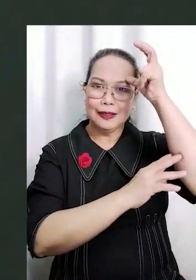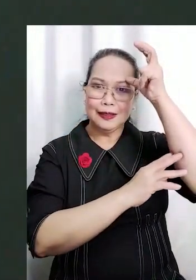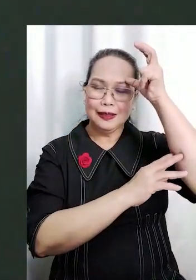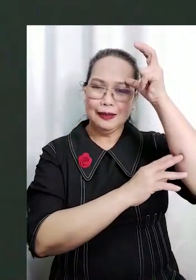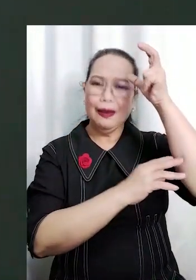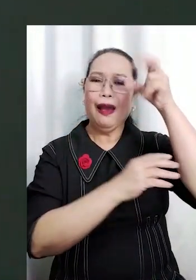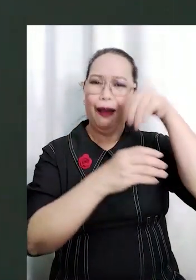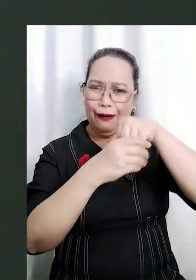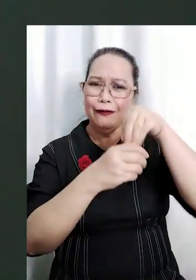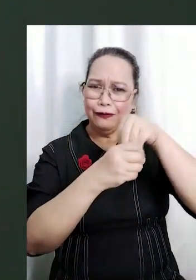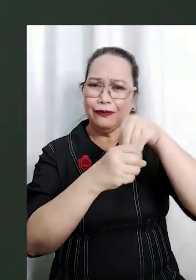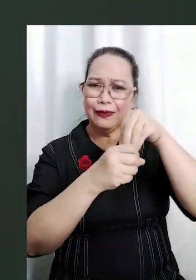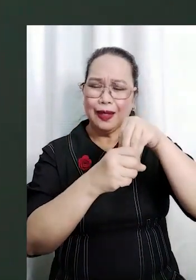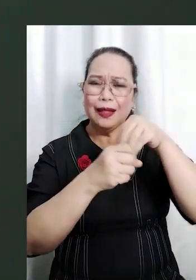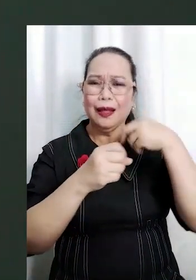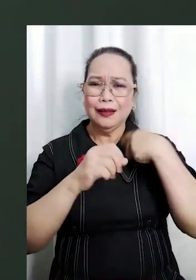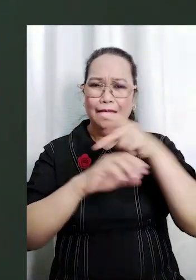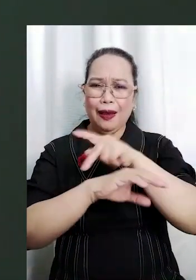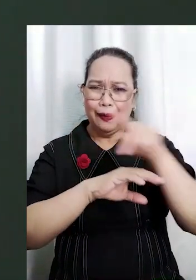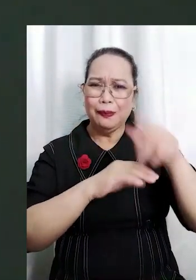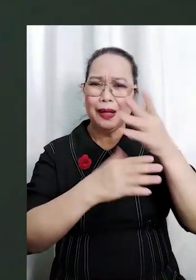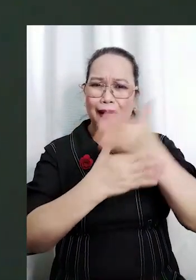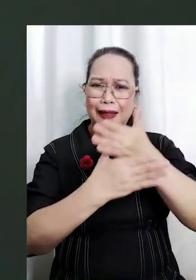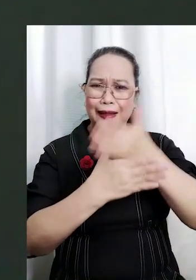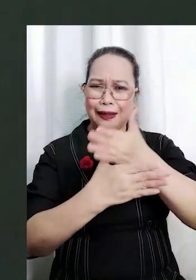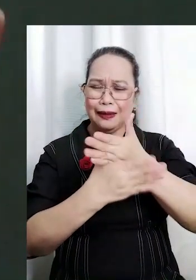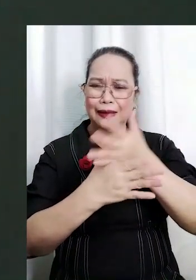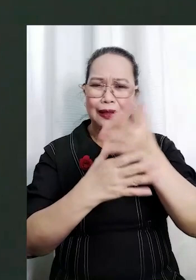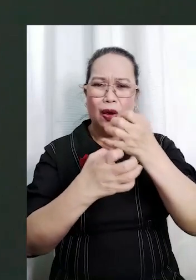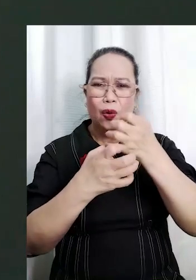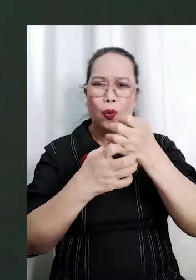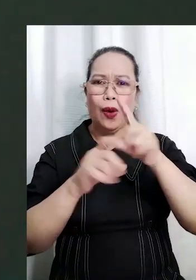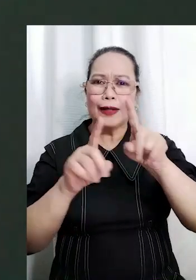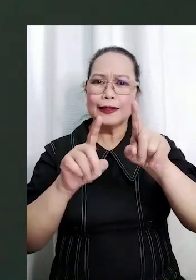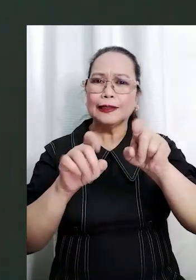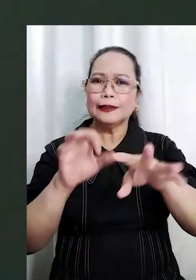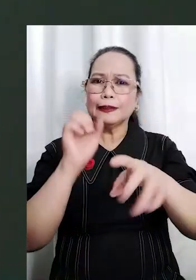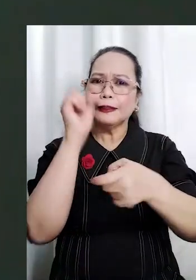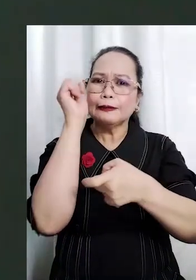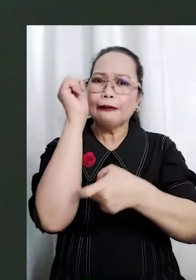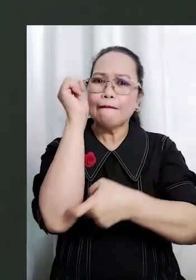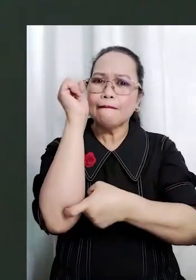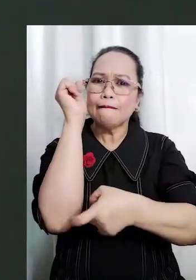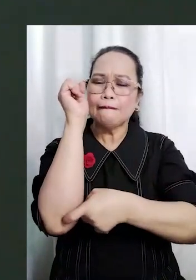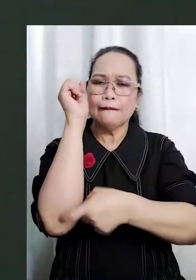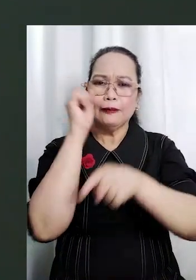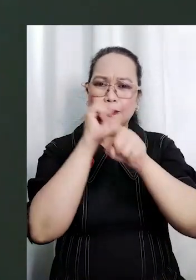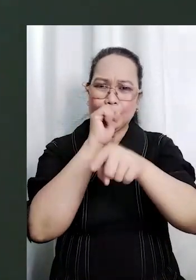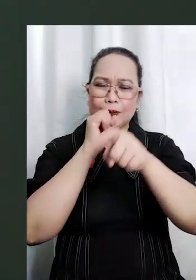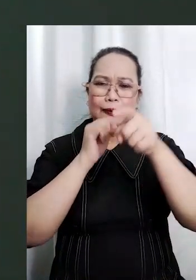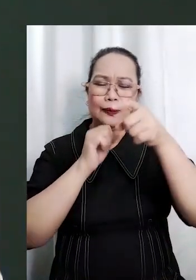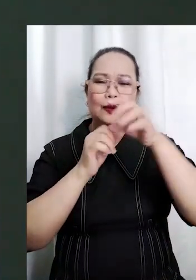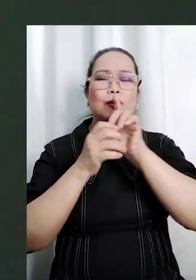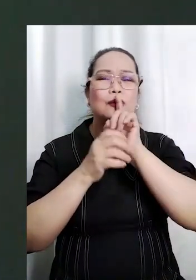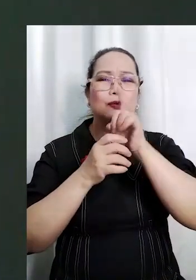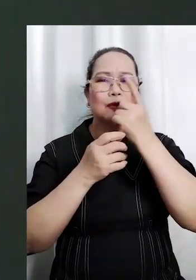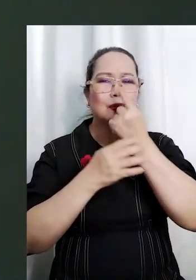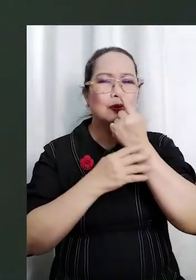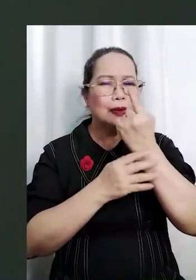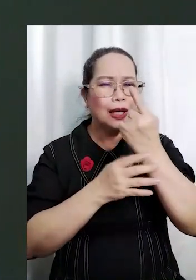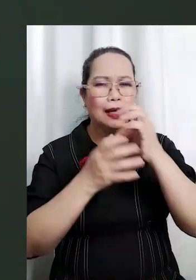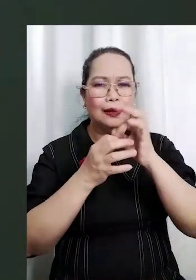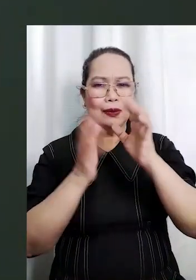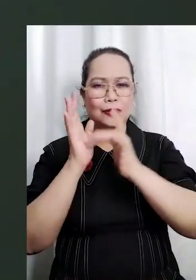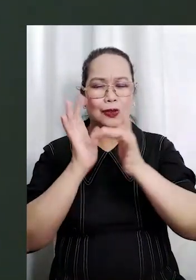was there. He has plans and he would like to take advantage and exploit that wilderness